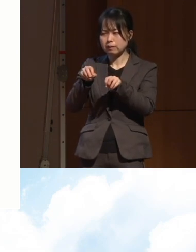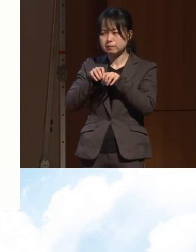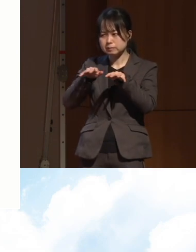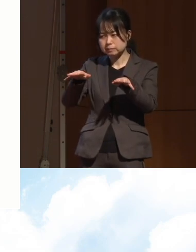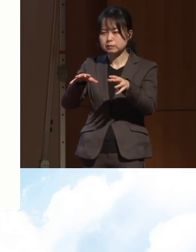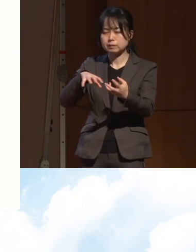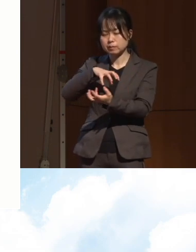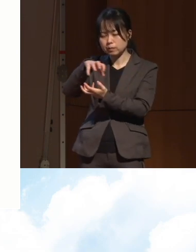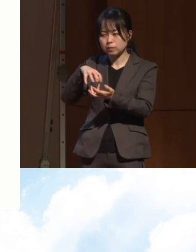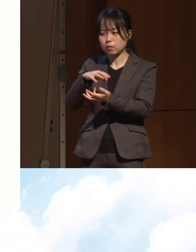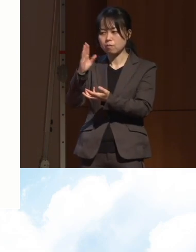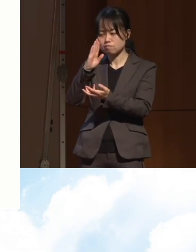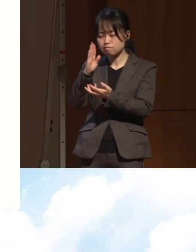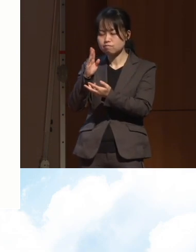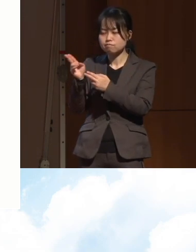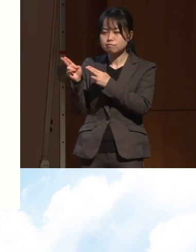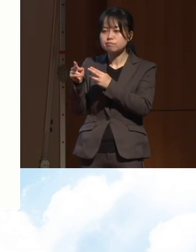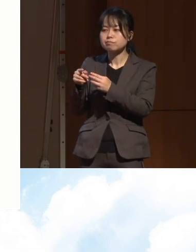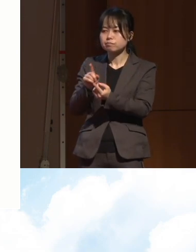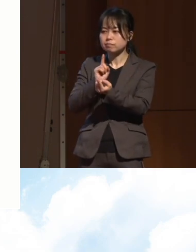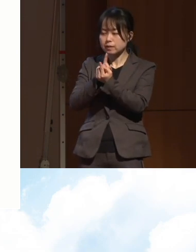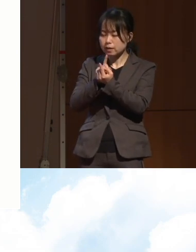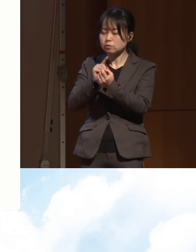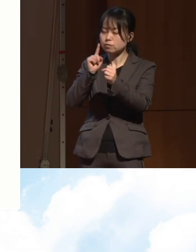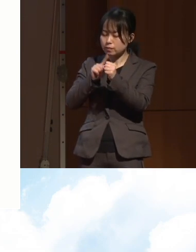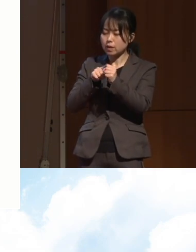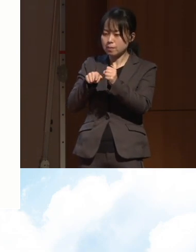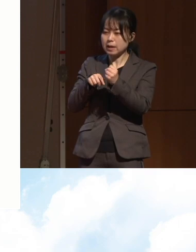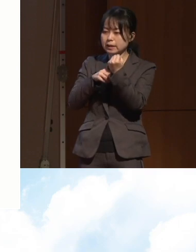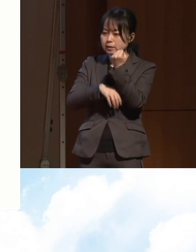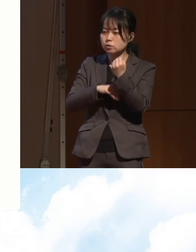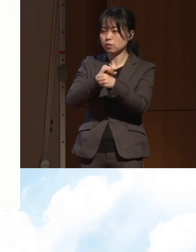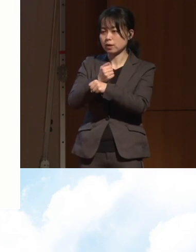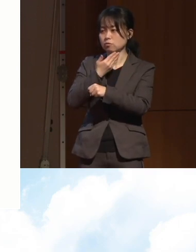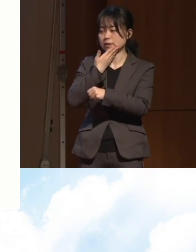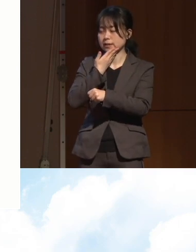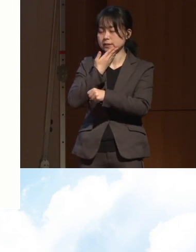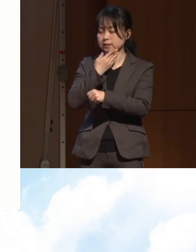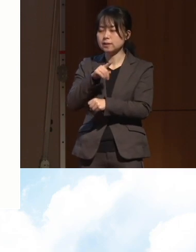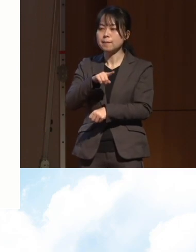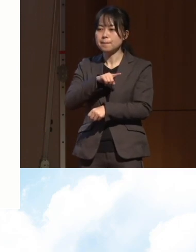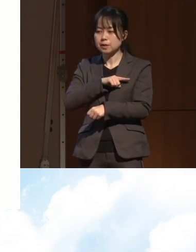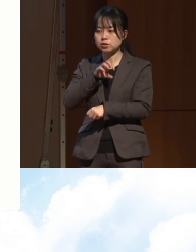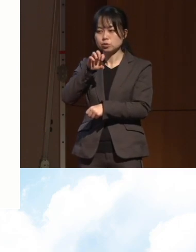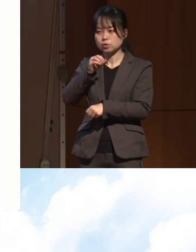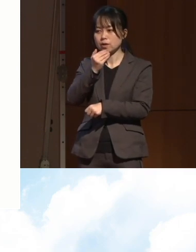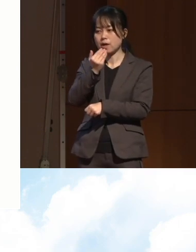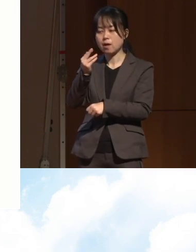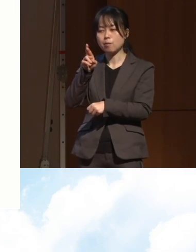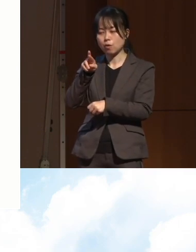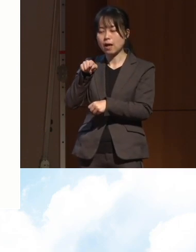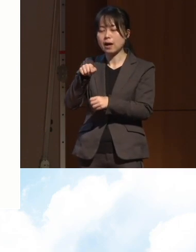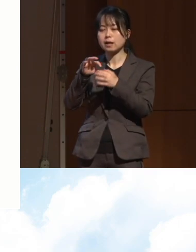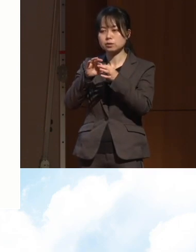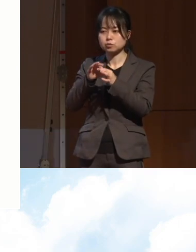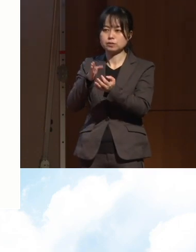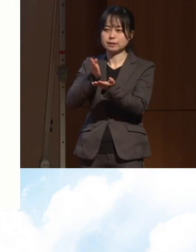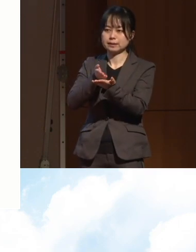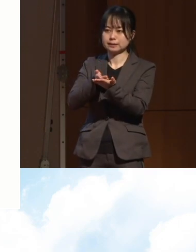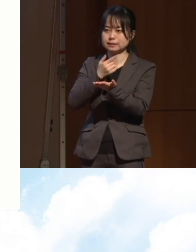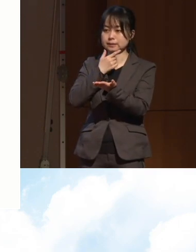of the personal experiences with Ebola that led me back in the late 1990s